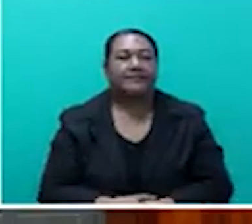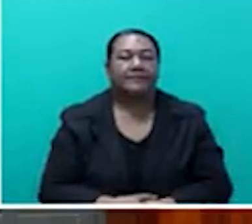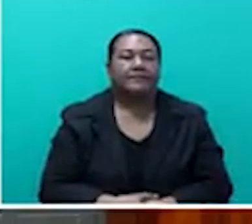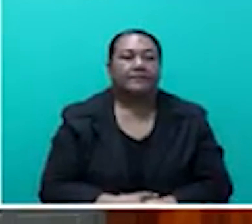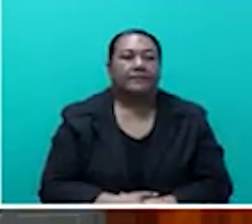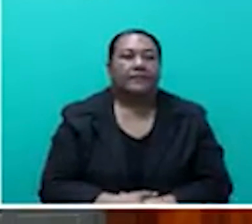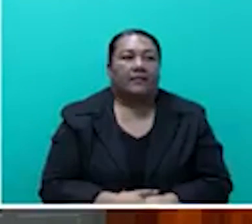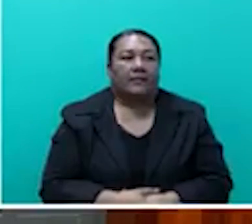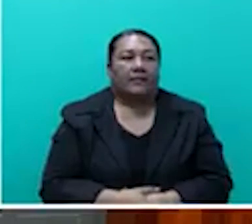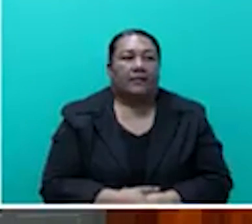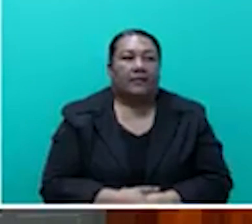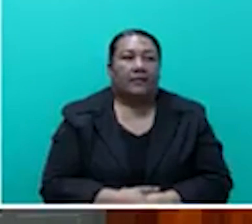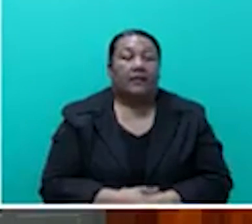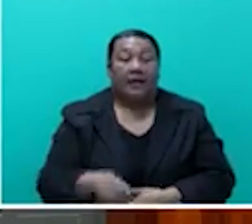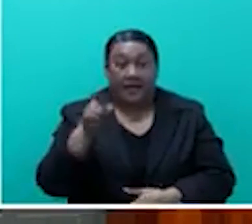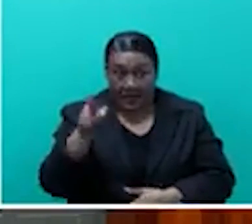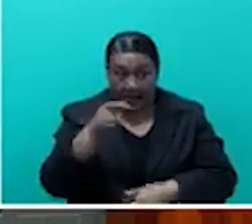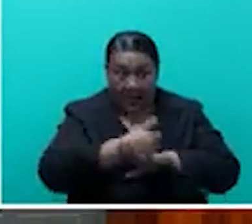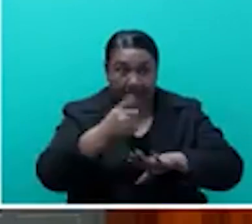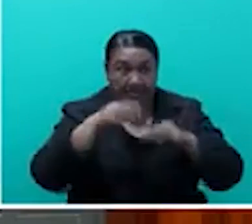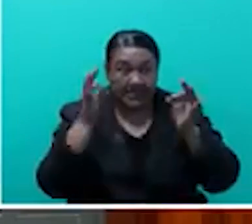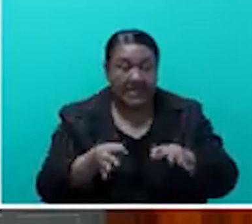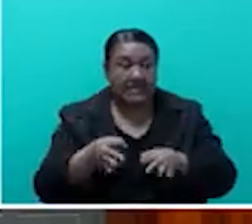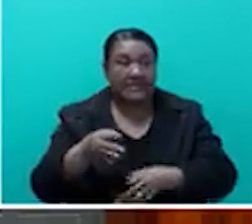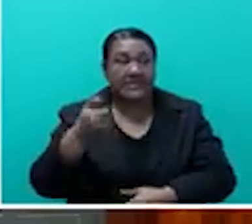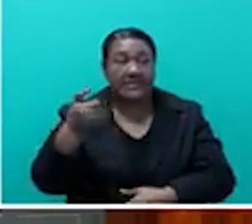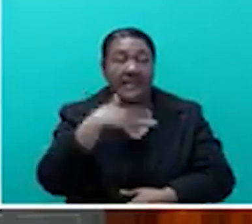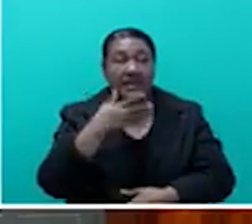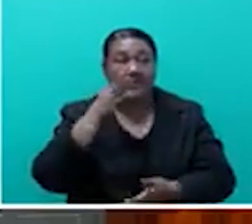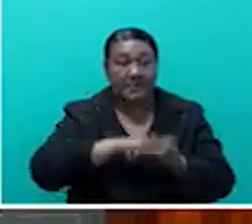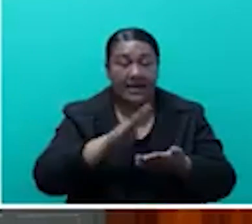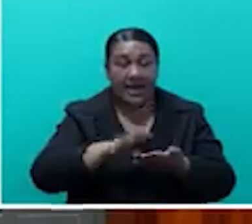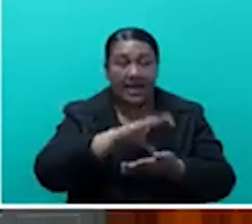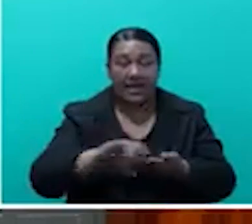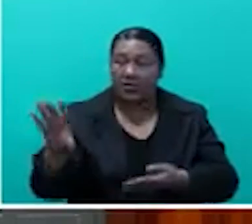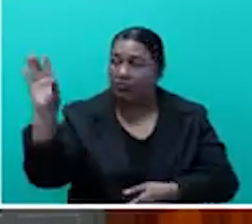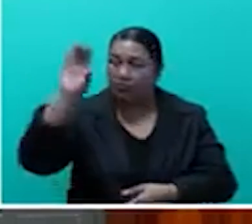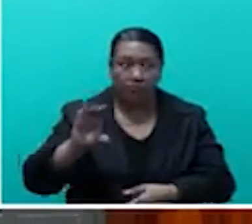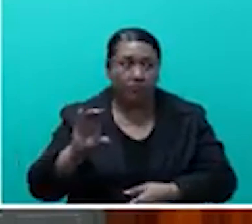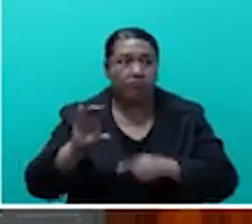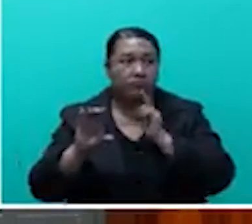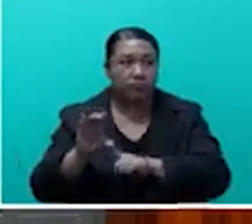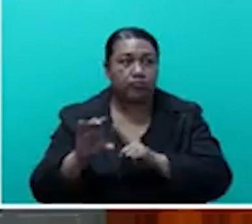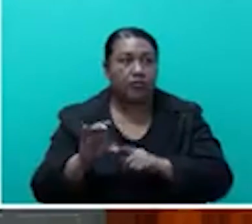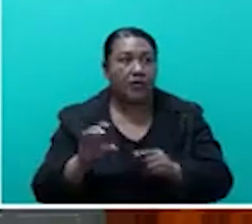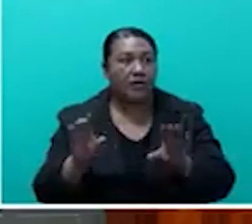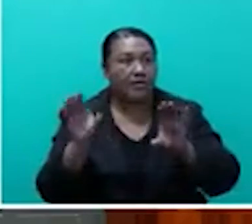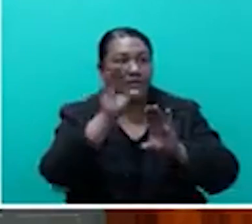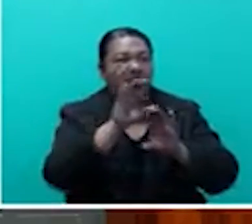students' debts has cost over $600 million, directly equating to the current budget